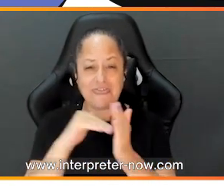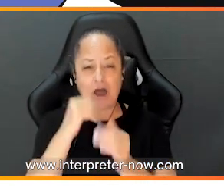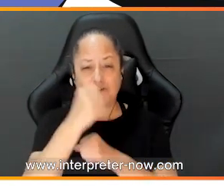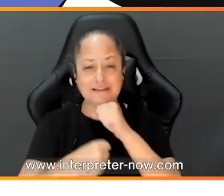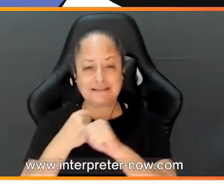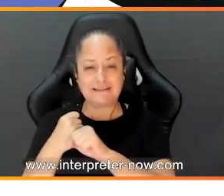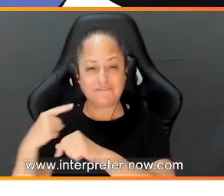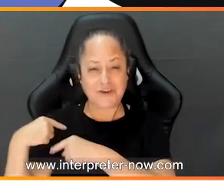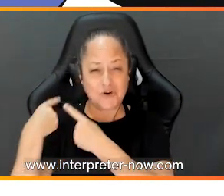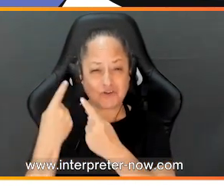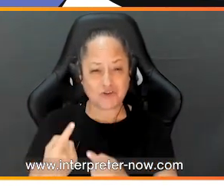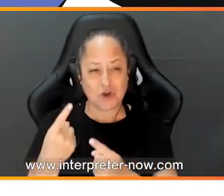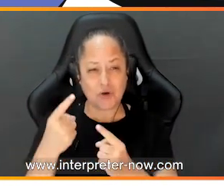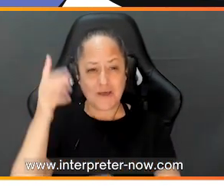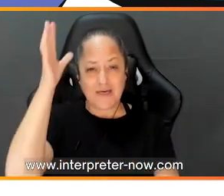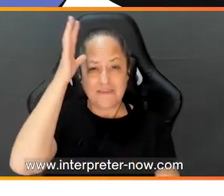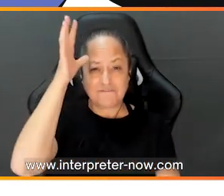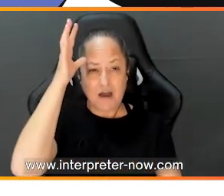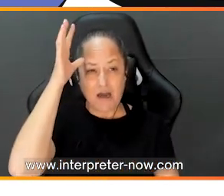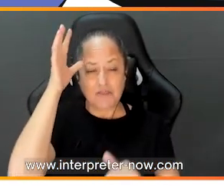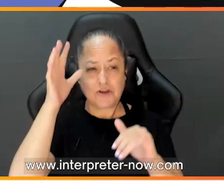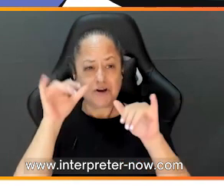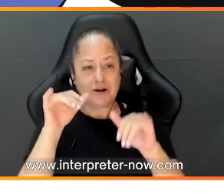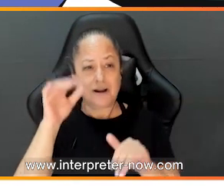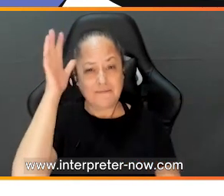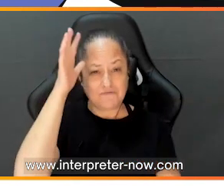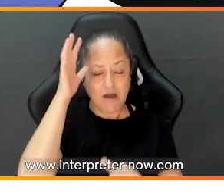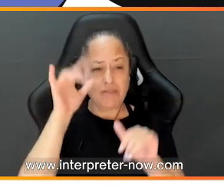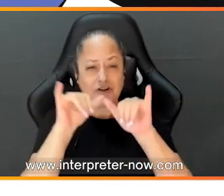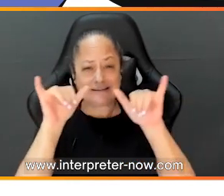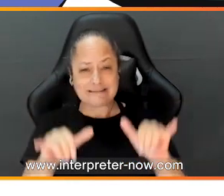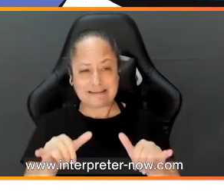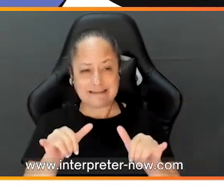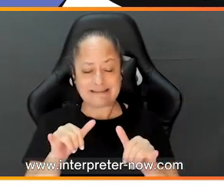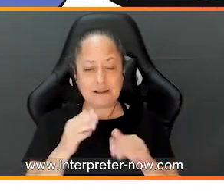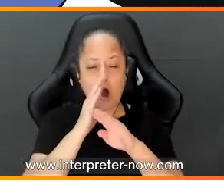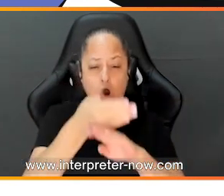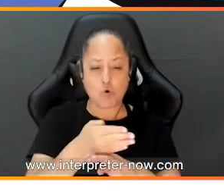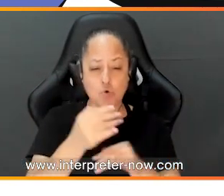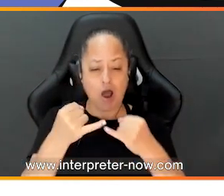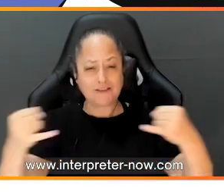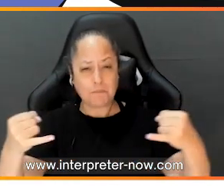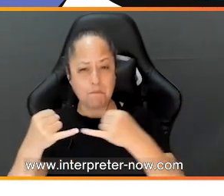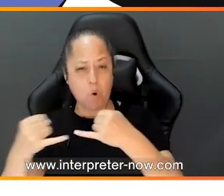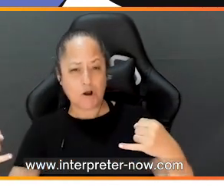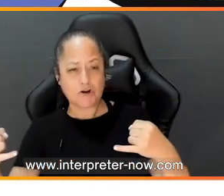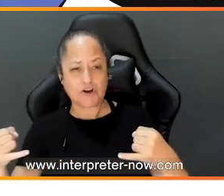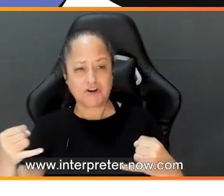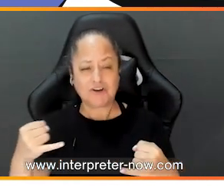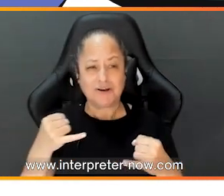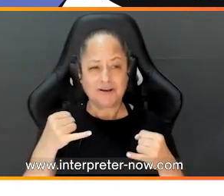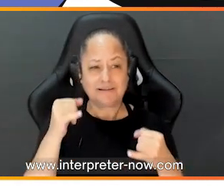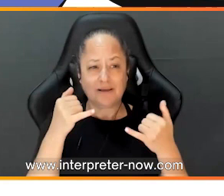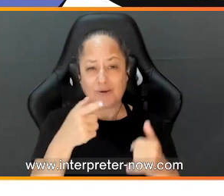something that, you know, the patriarchy, you could say the cis hetero patriarchy is something that cuts across borders, unless you are talking